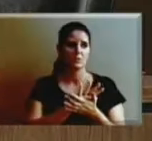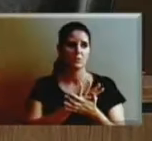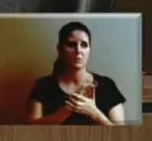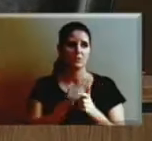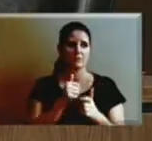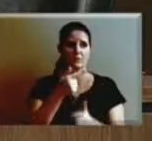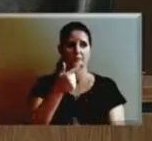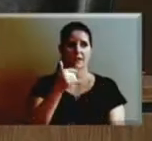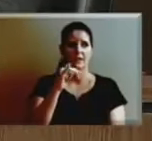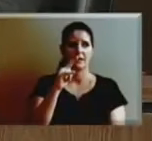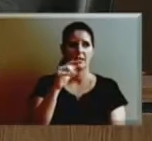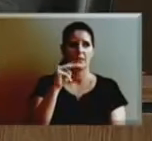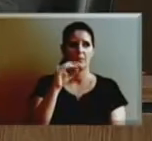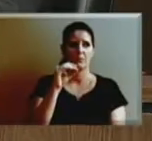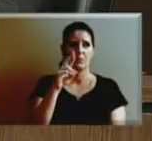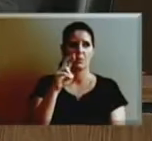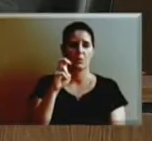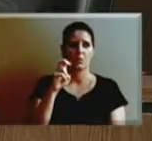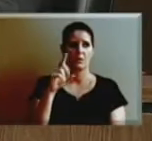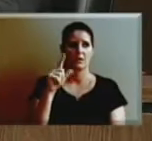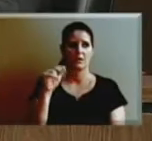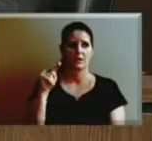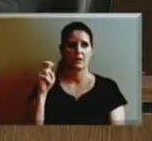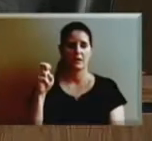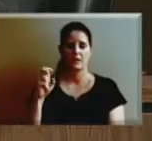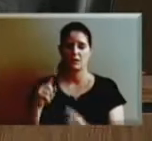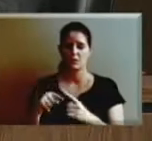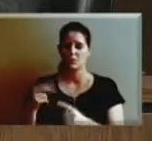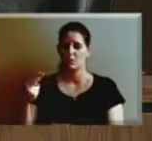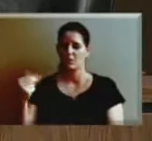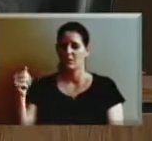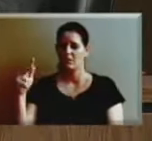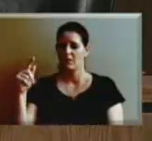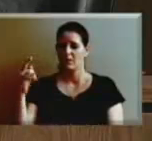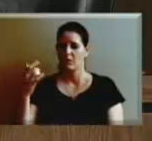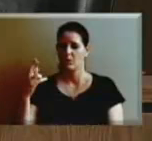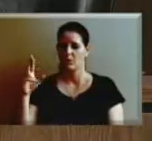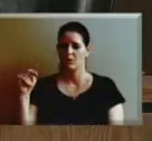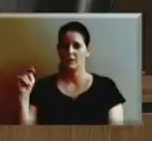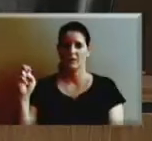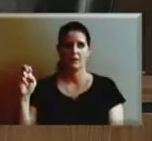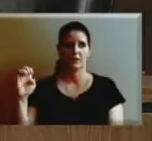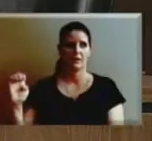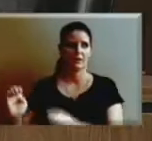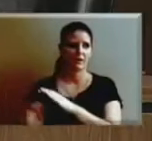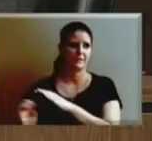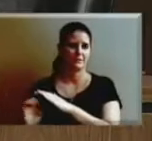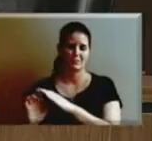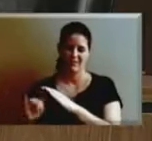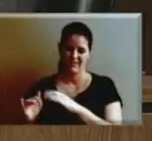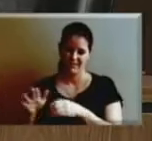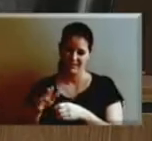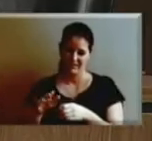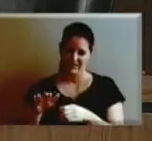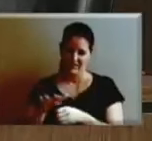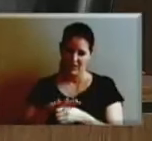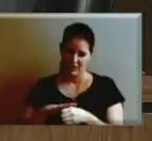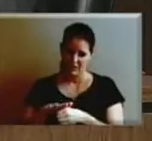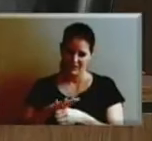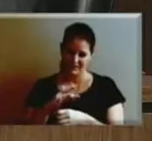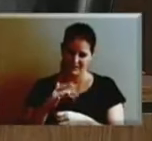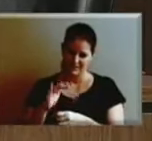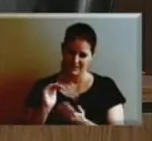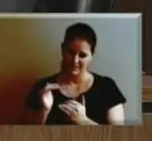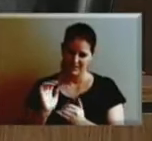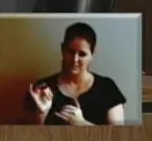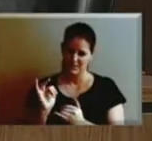from Gilmore Lane to Hawthorne Elementary. And this area appears to be in a mostly industrial area. I'm curious to know how many